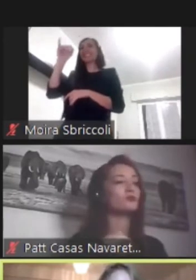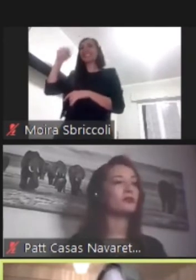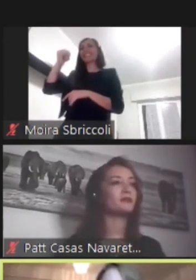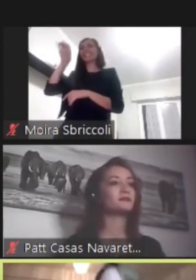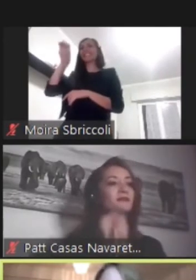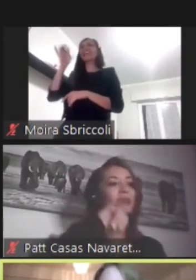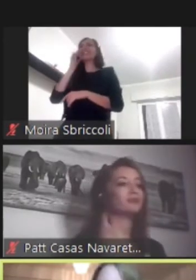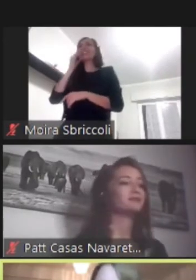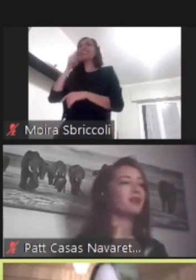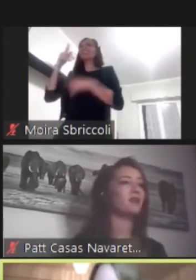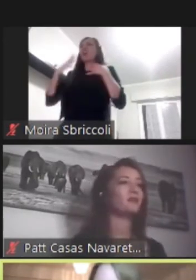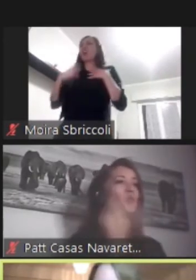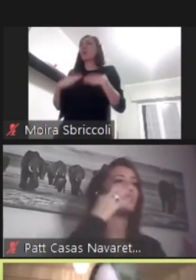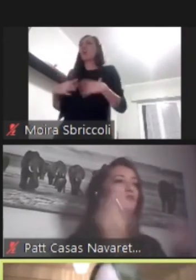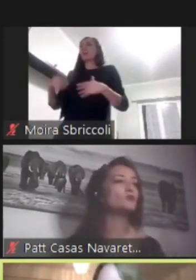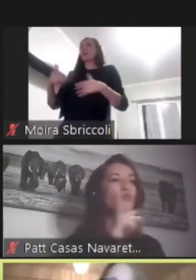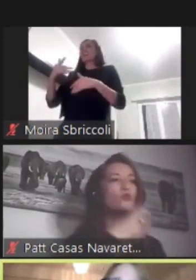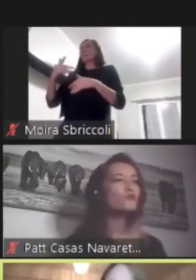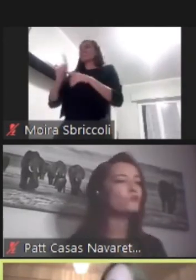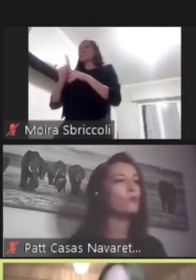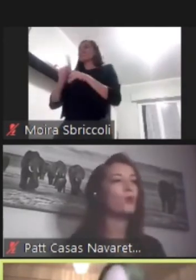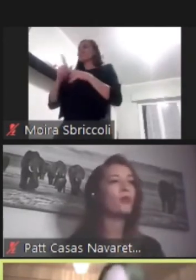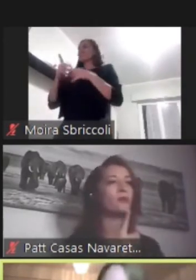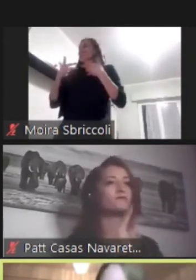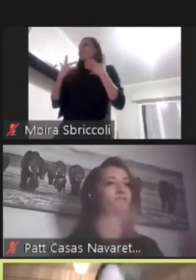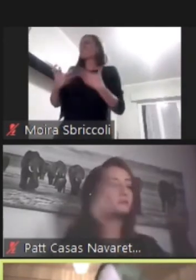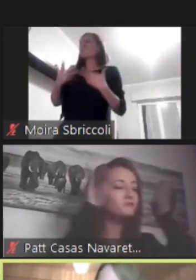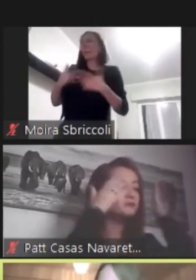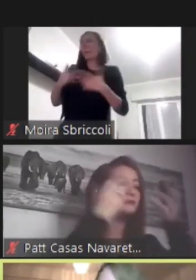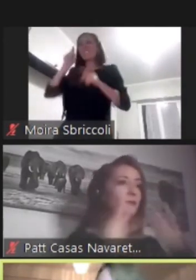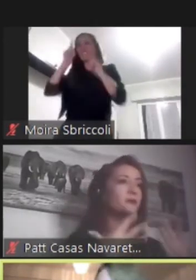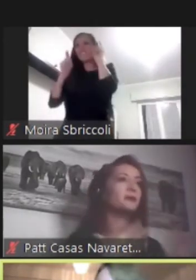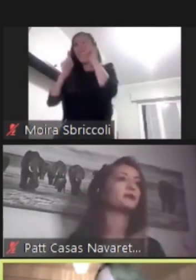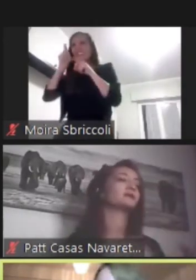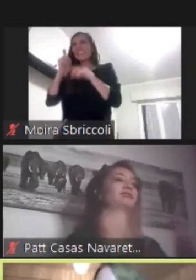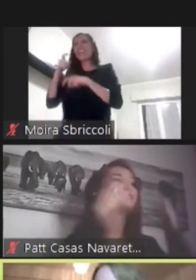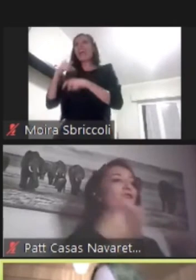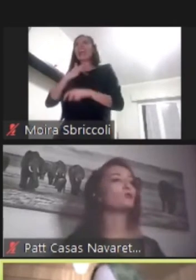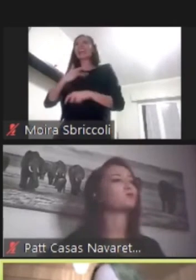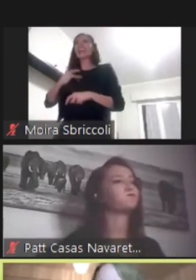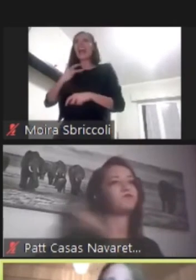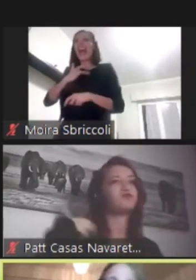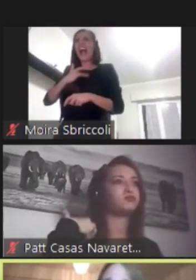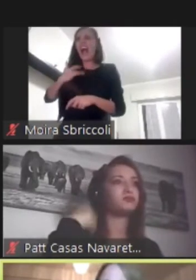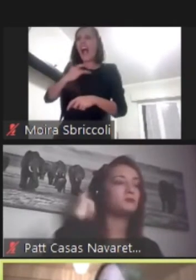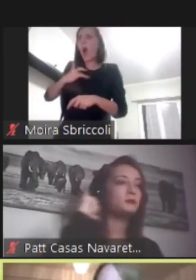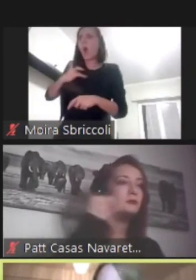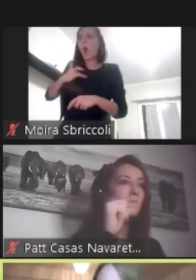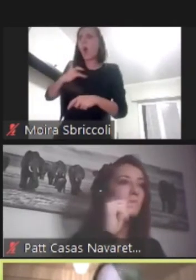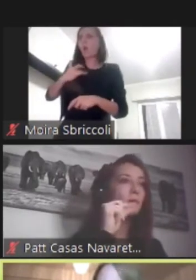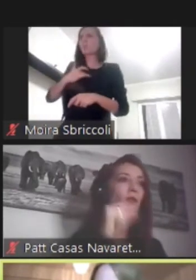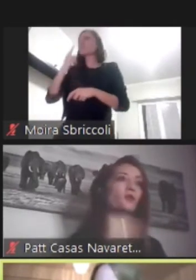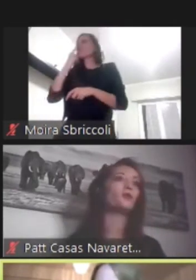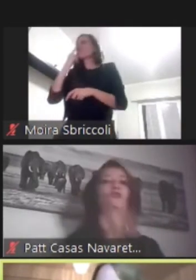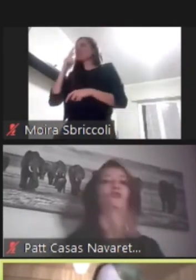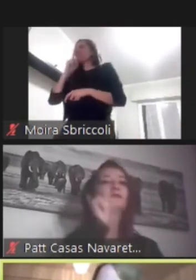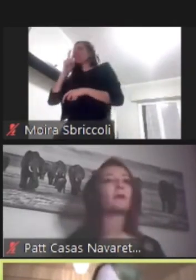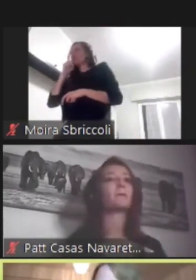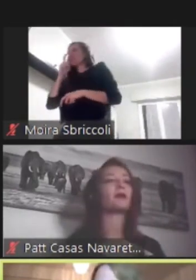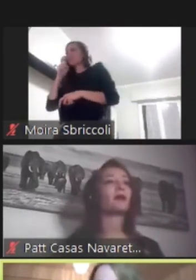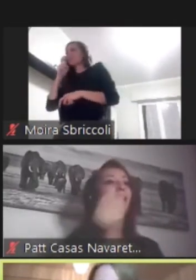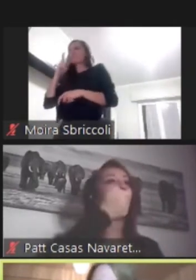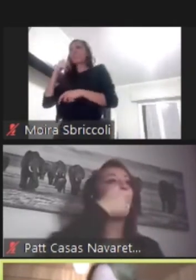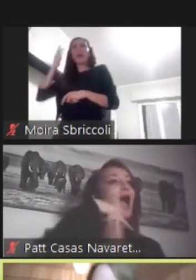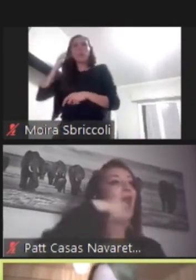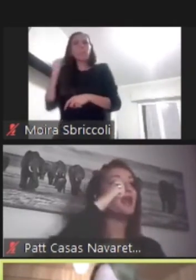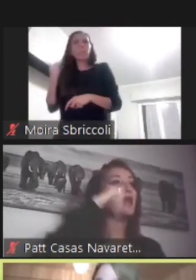nausea, red eyes, hair loss. So these are some symptoms to look at, maybe if with